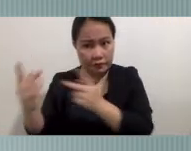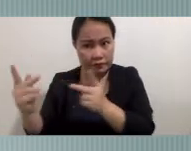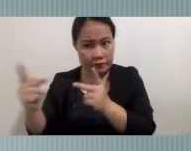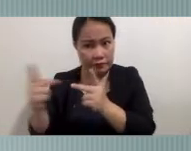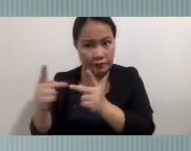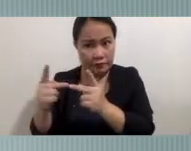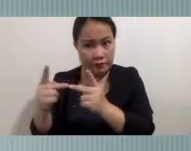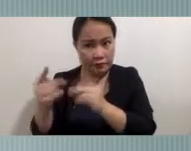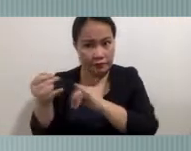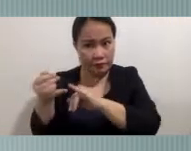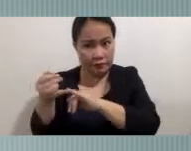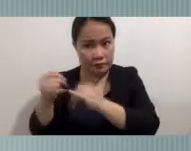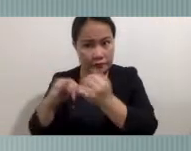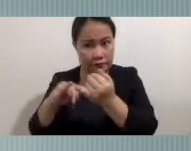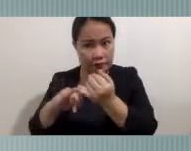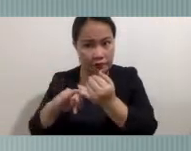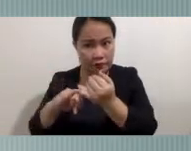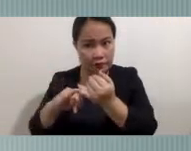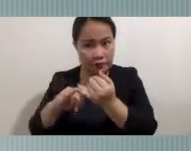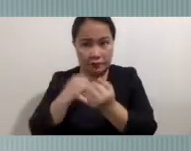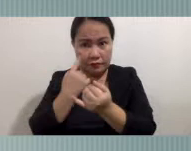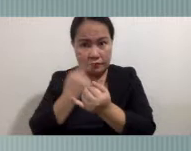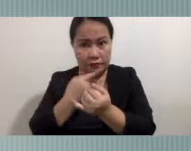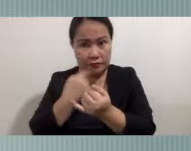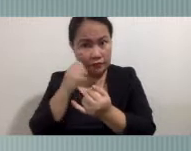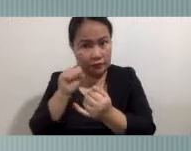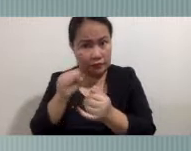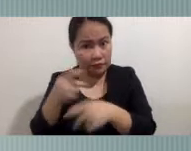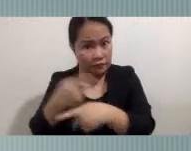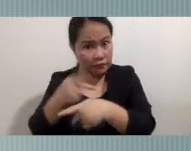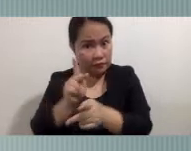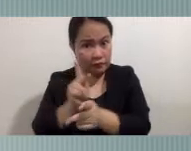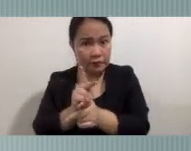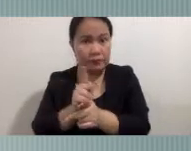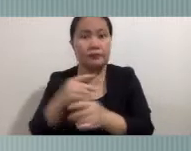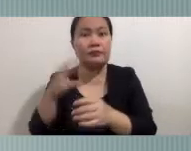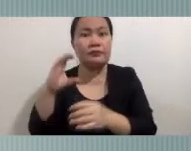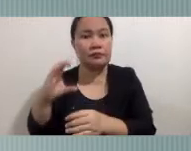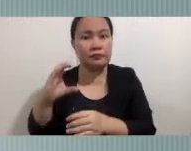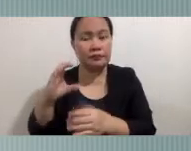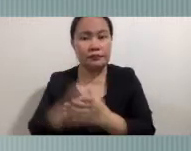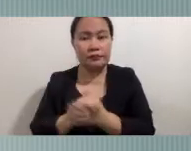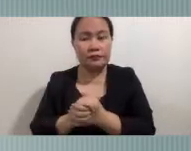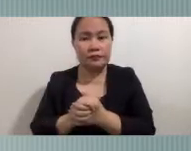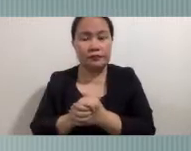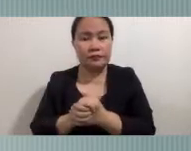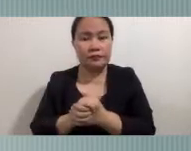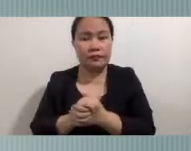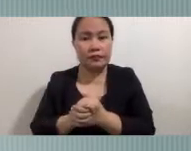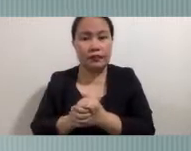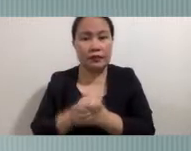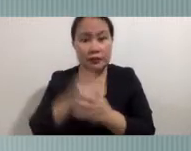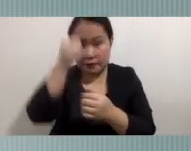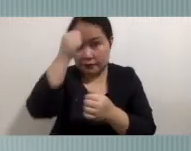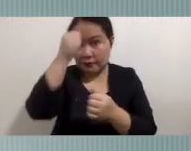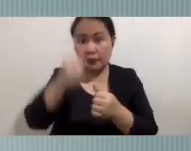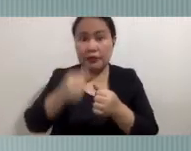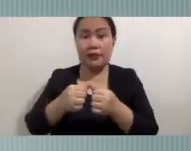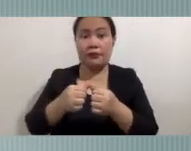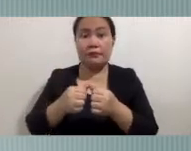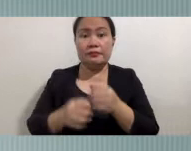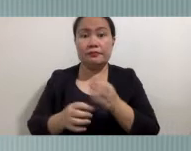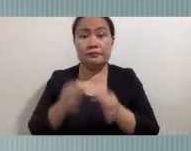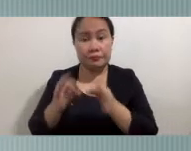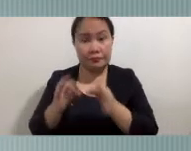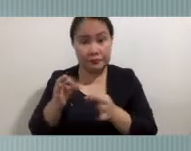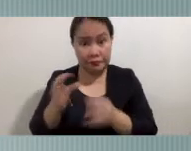of integers whose product is c. Alright. So, tatandaan na kapag nagbibigay tayo